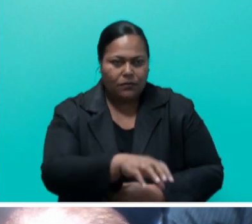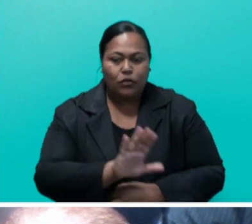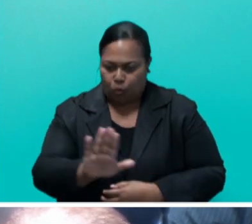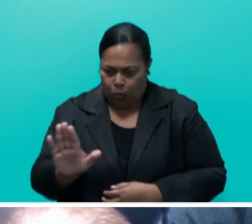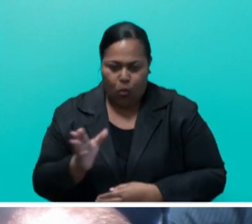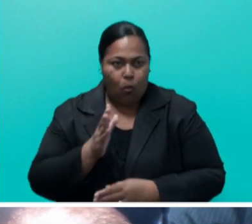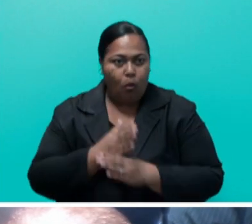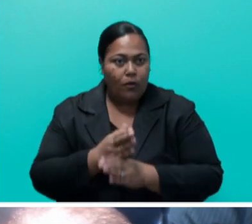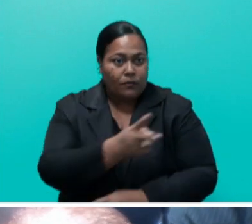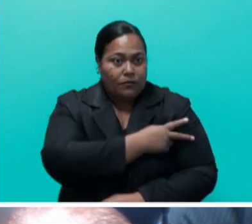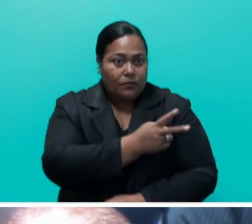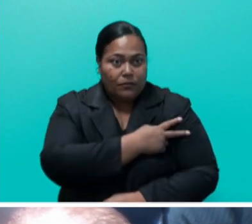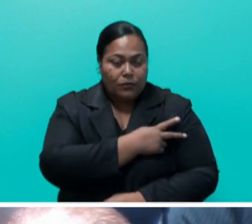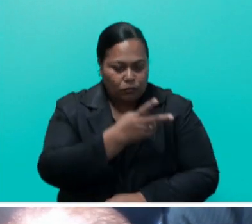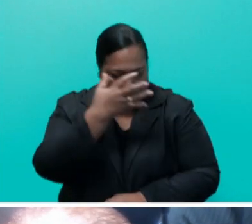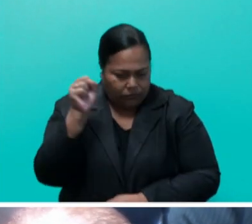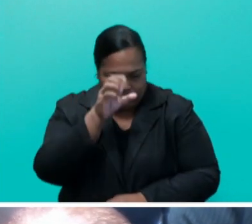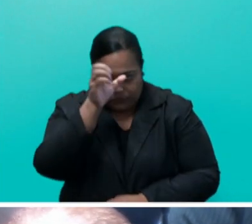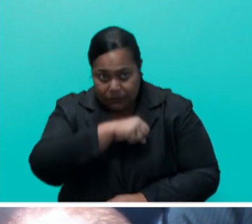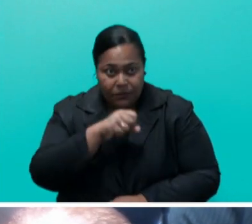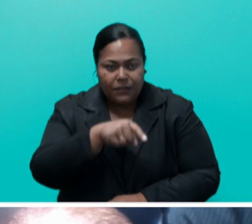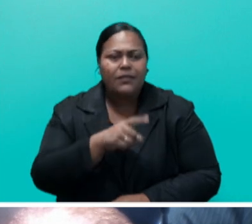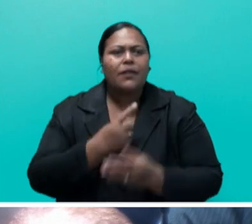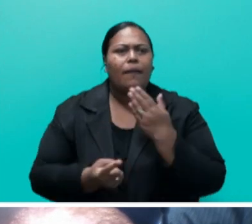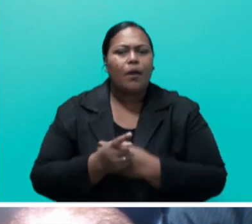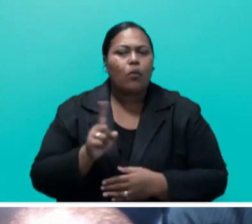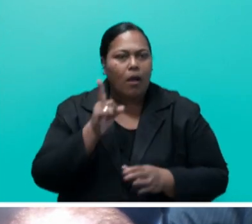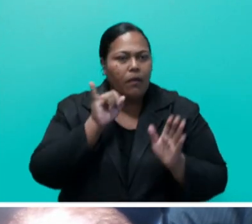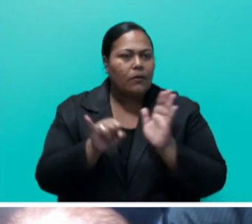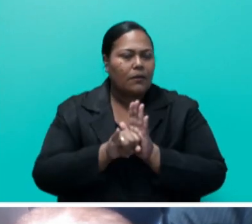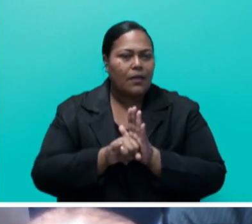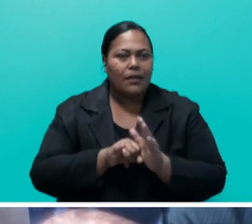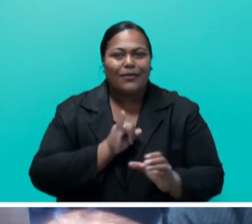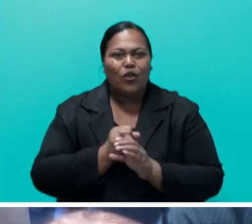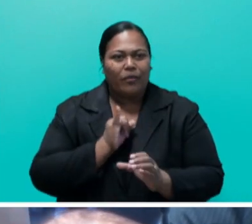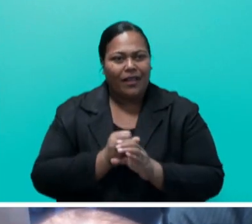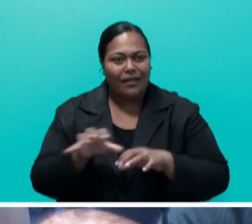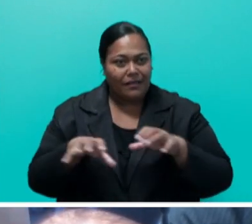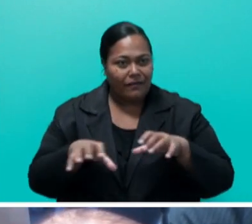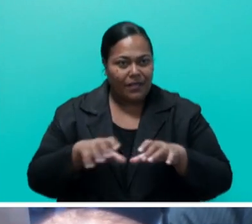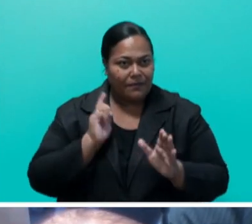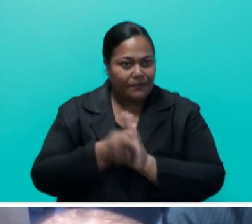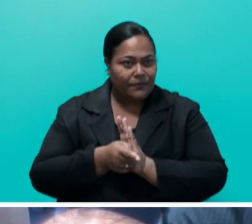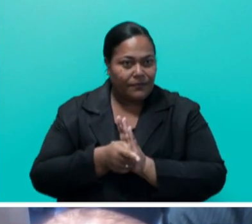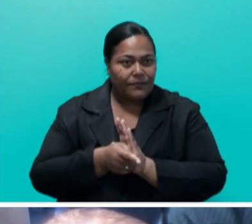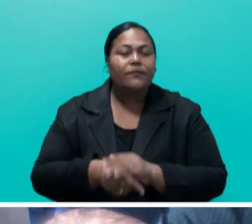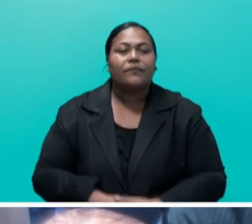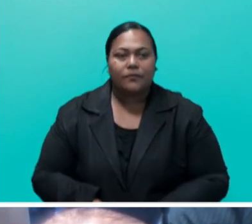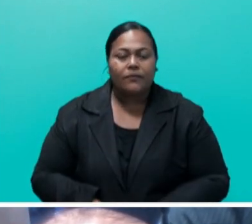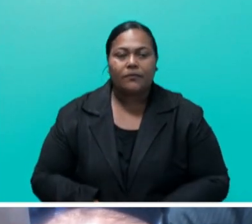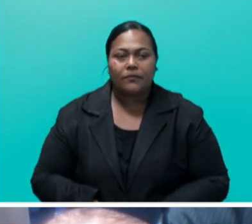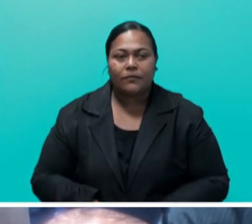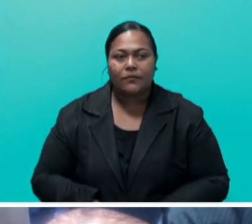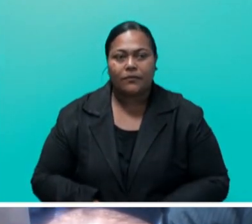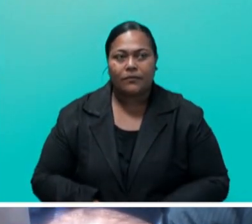and disrupt illegal activities effectively. And on the final note, Honourable Speaker, the issue of